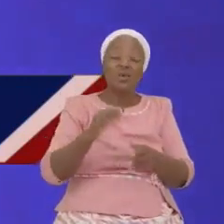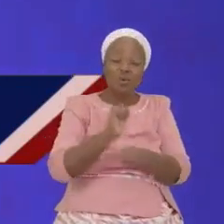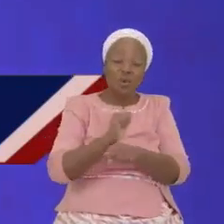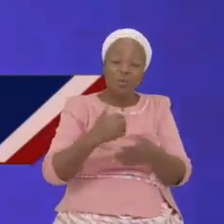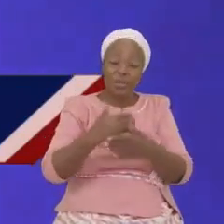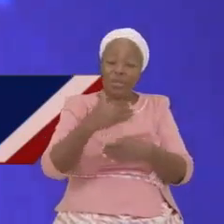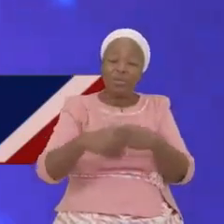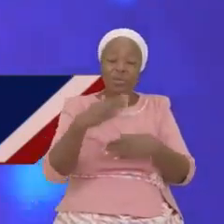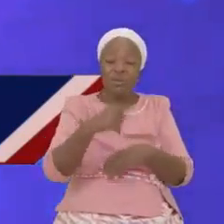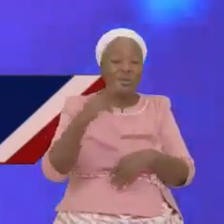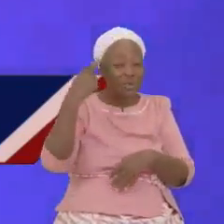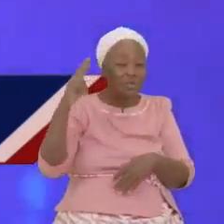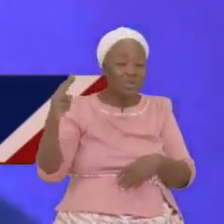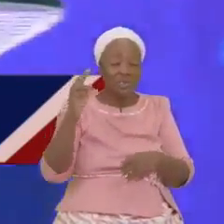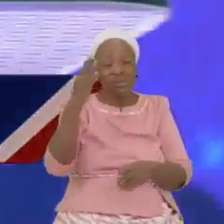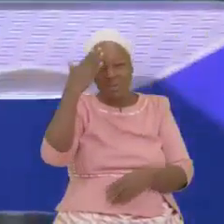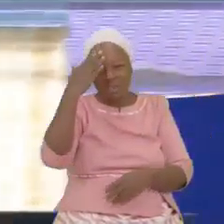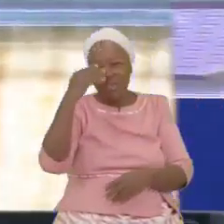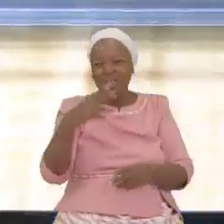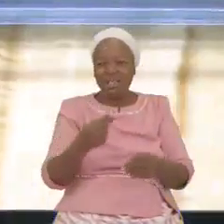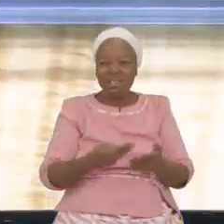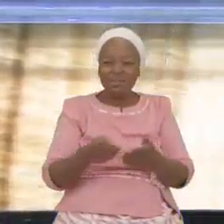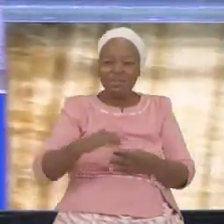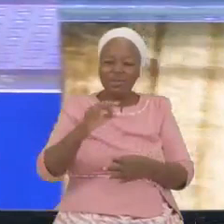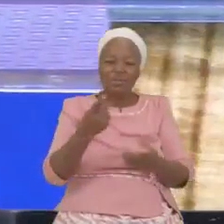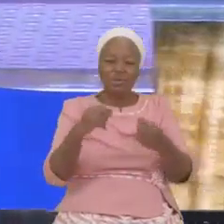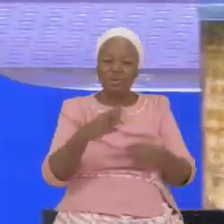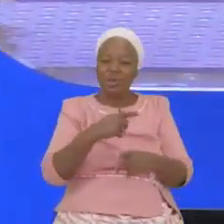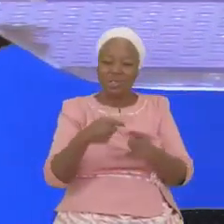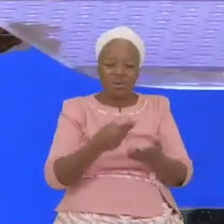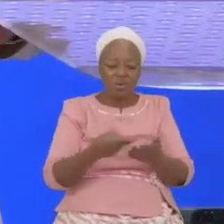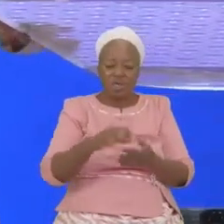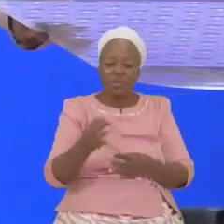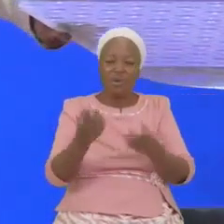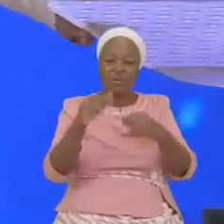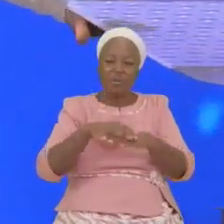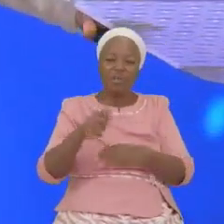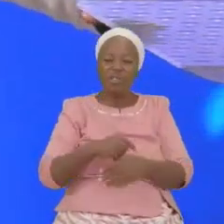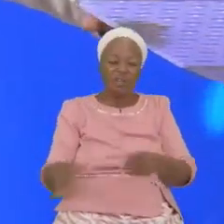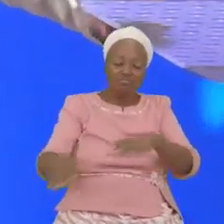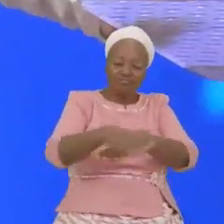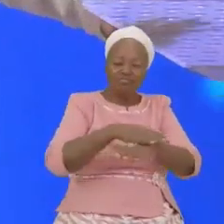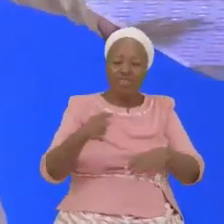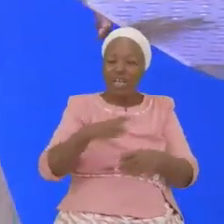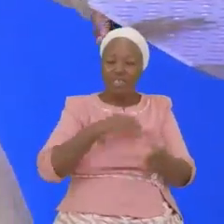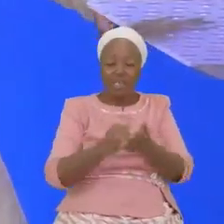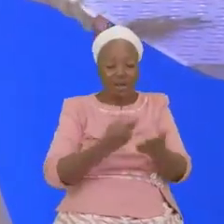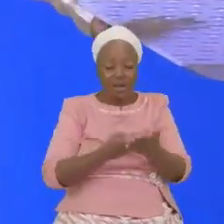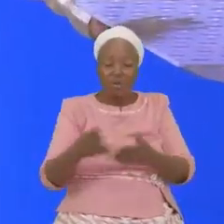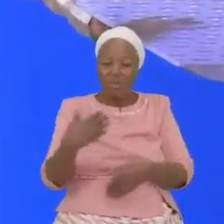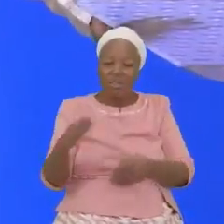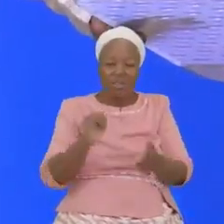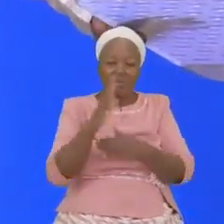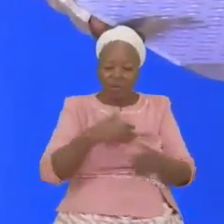The Spirit of God, the Holy Ghost, shall come upon you, overshadow you. And that holy thing that shall be born of you shall